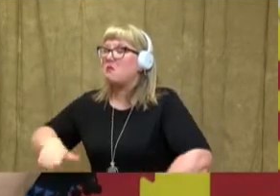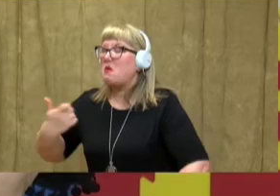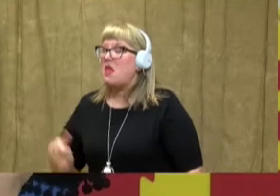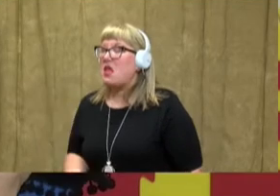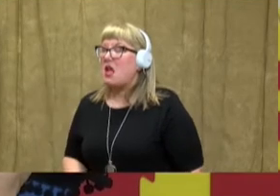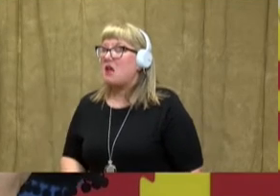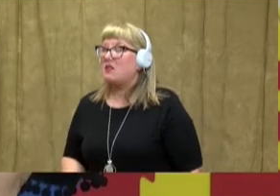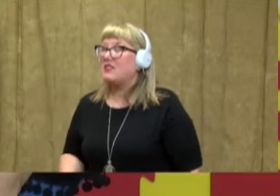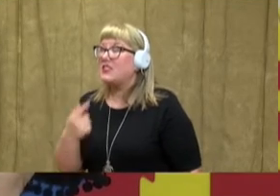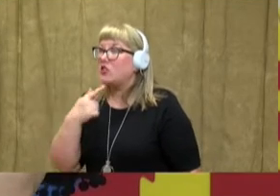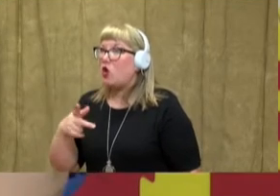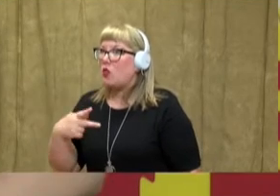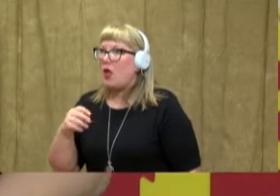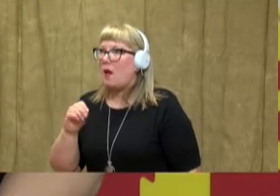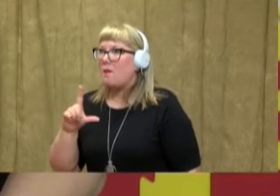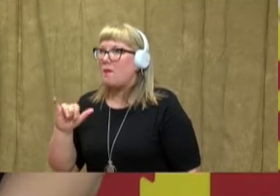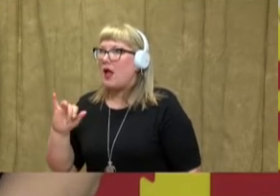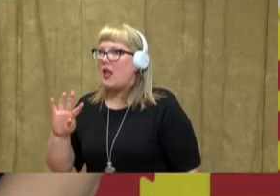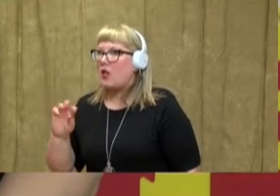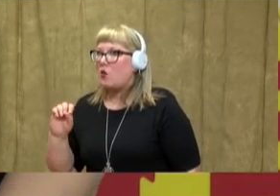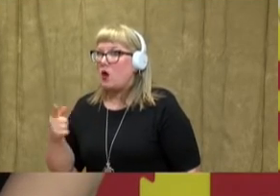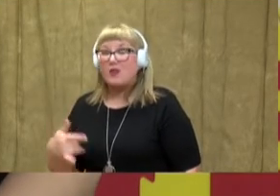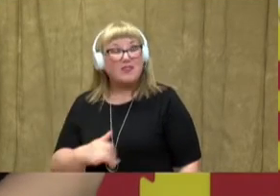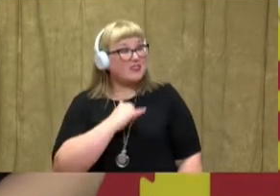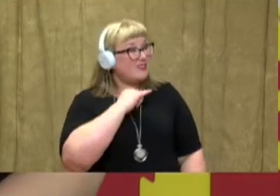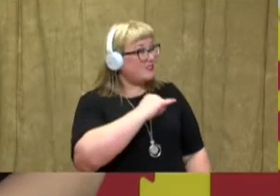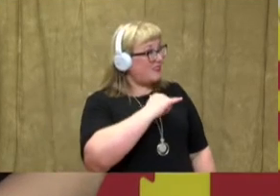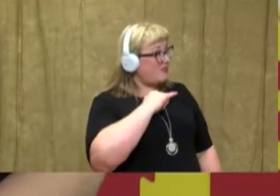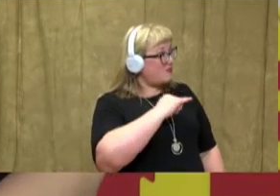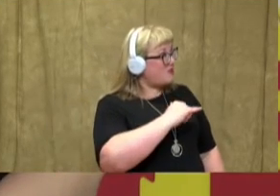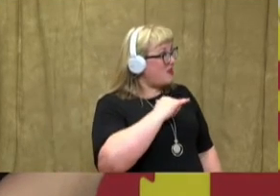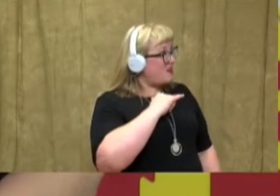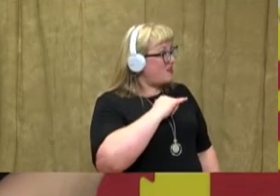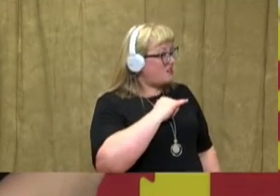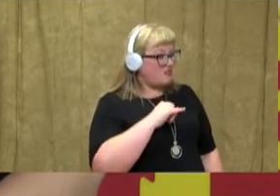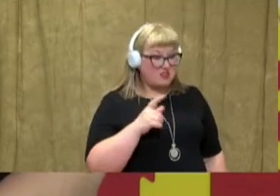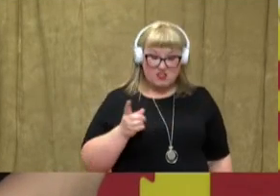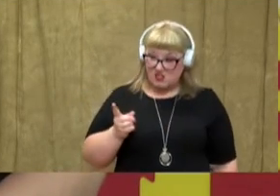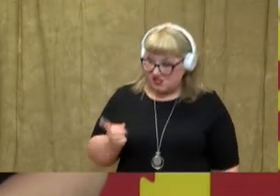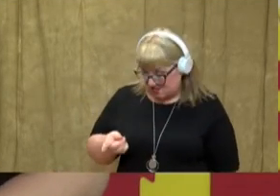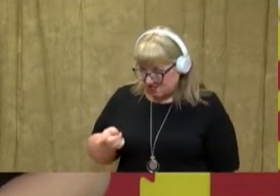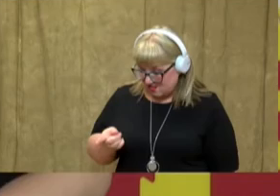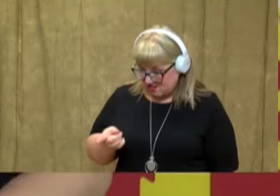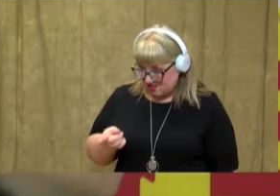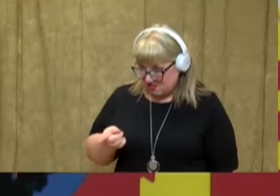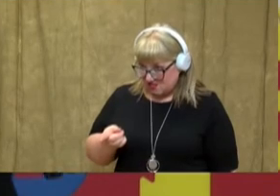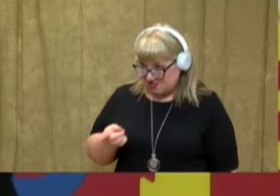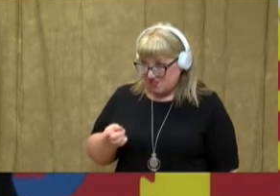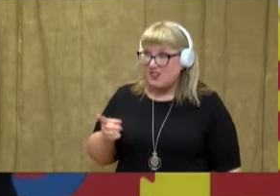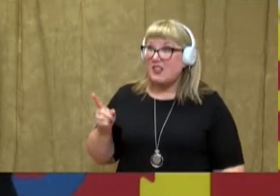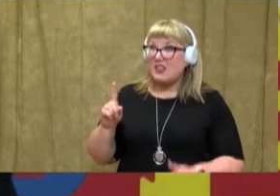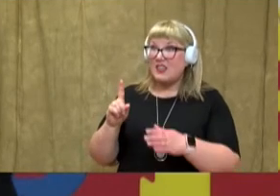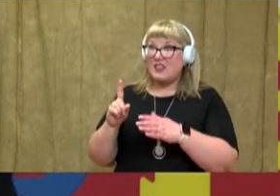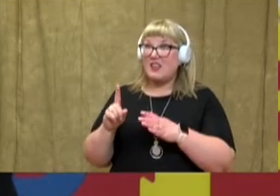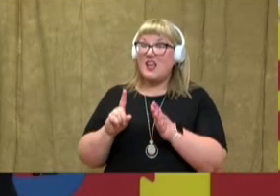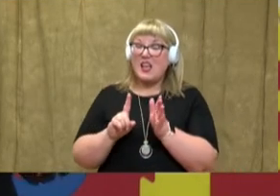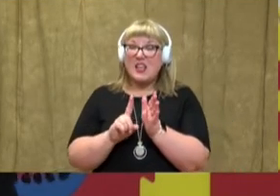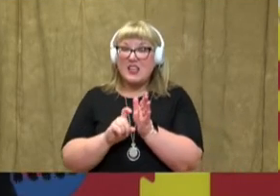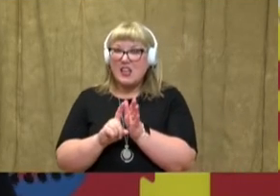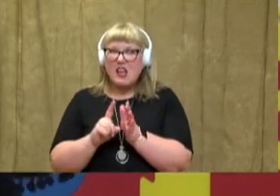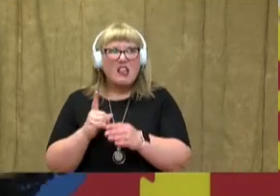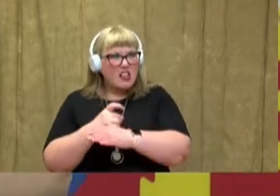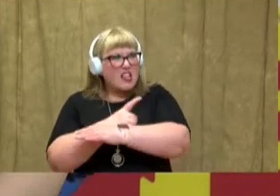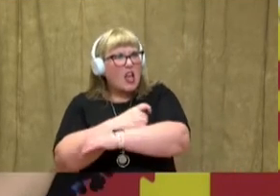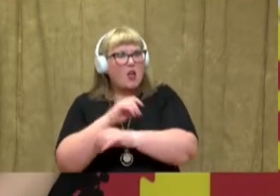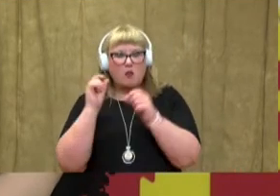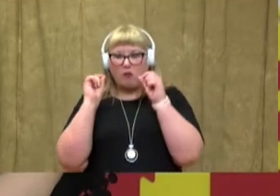else. So am I, said the pollywog. You? The caterpillar was so surprised, she